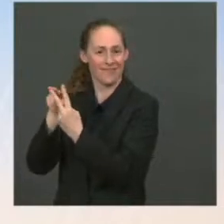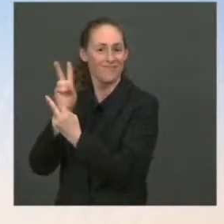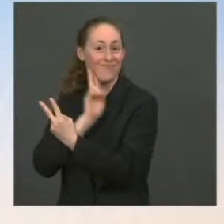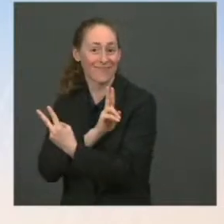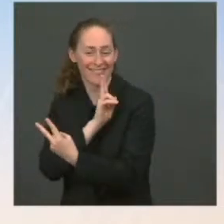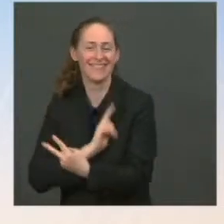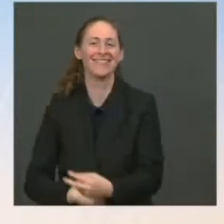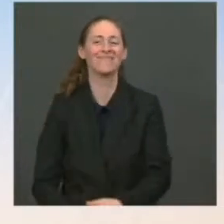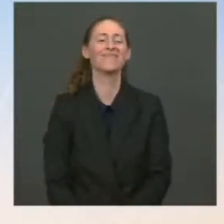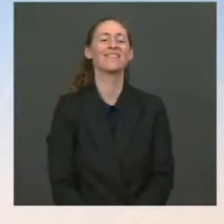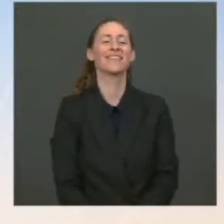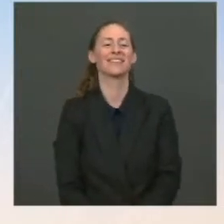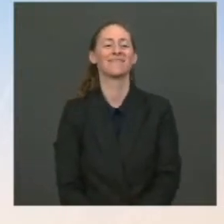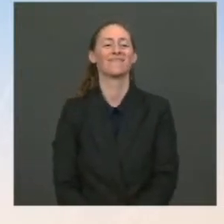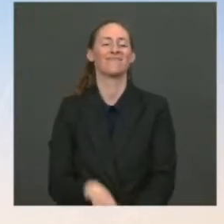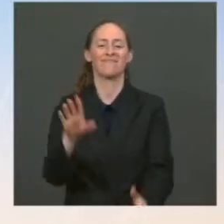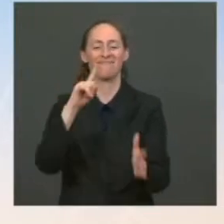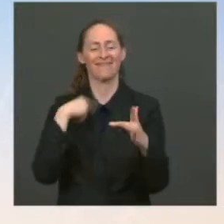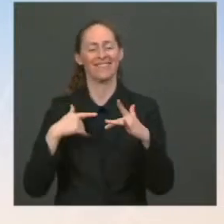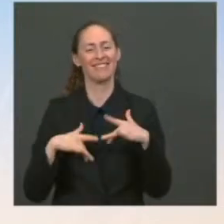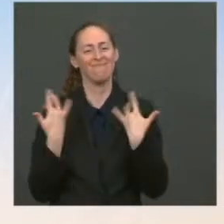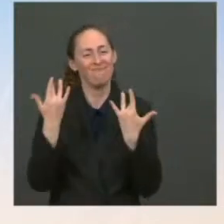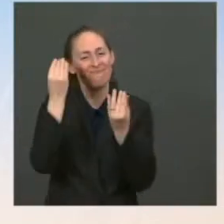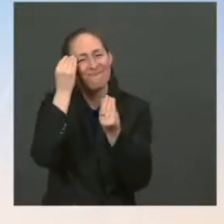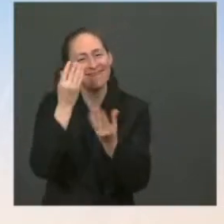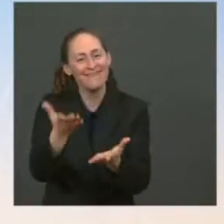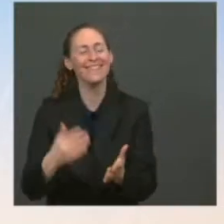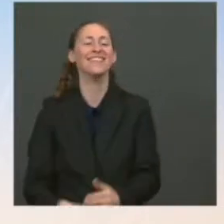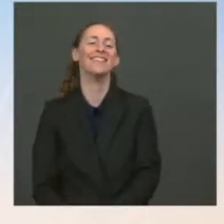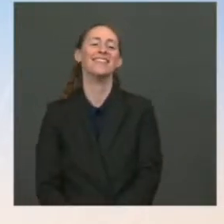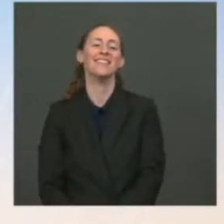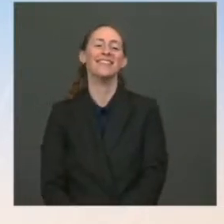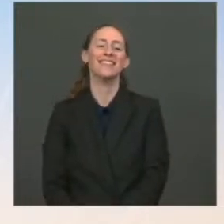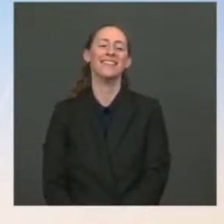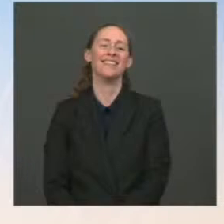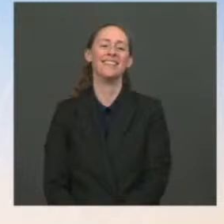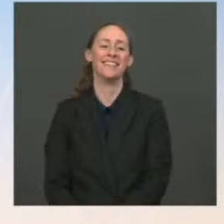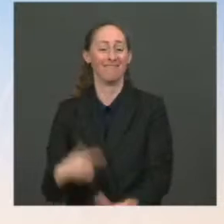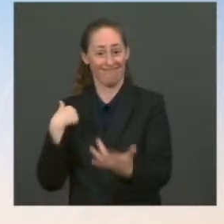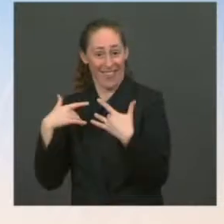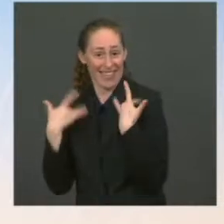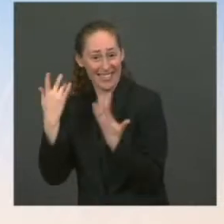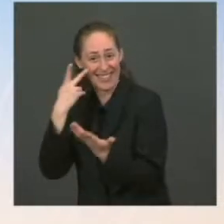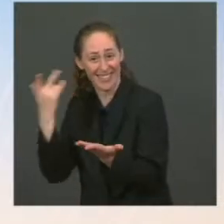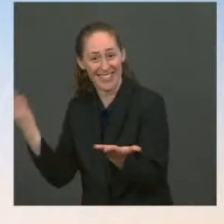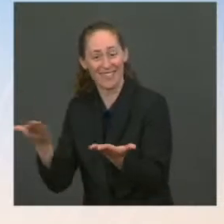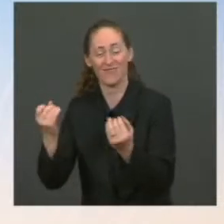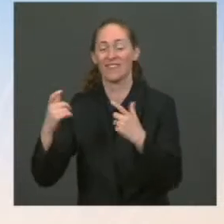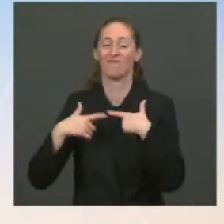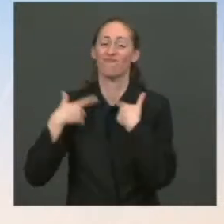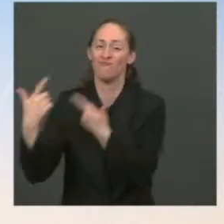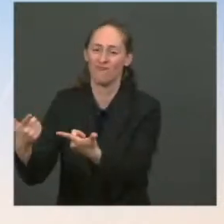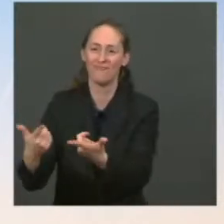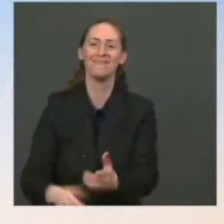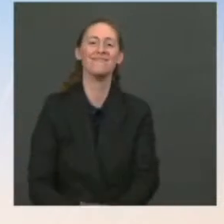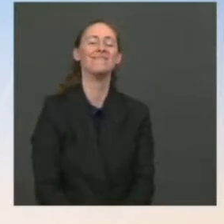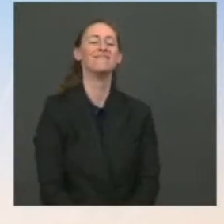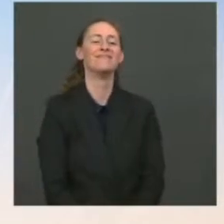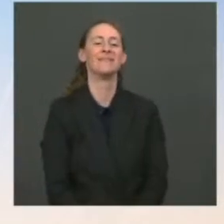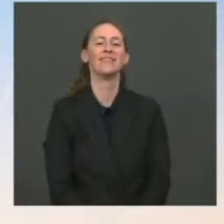that was wonderful, great news. And so with that, I'm really happy to introduce you. Here we go. Thank you.